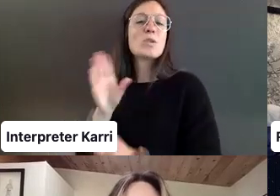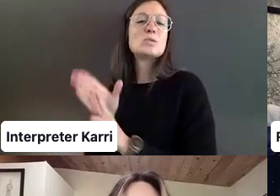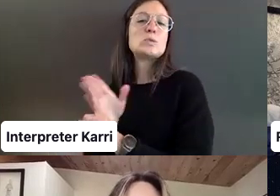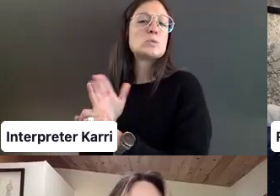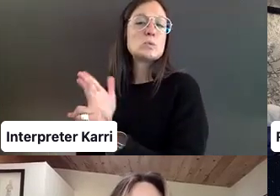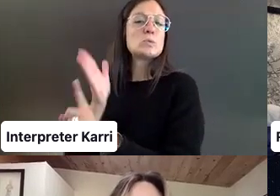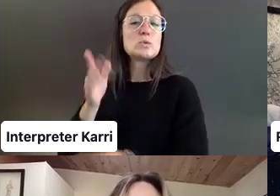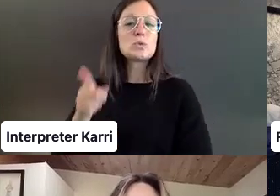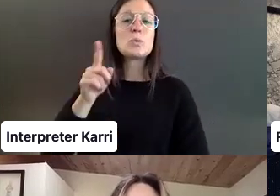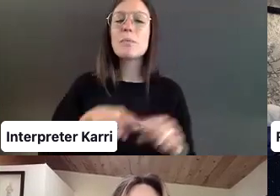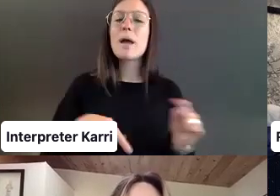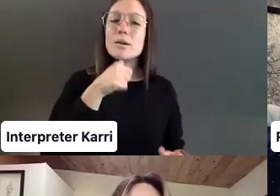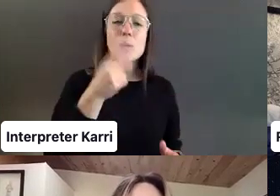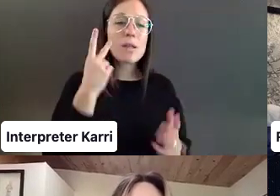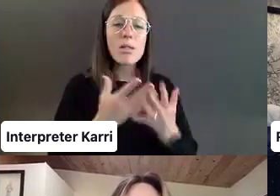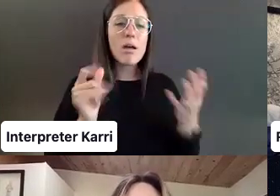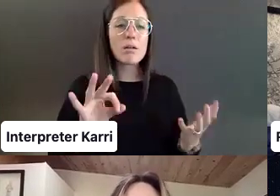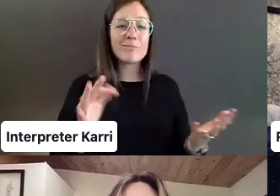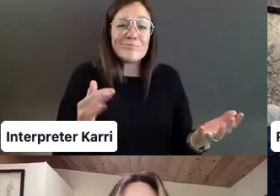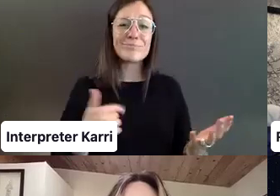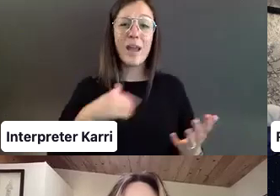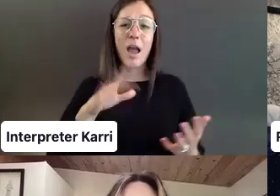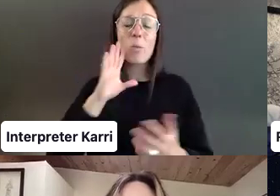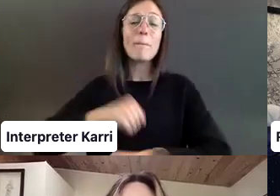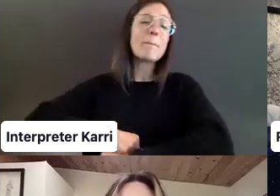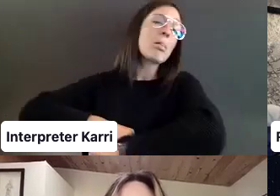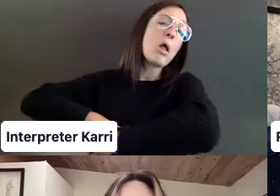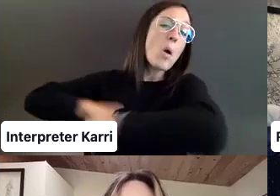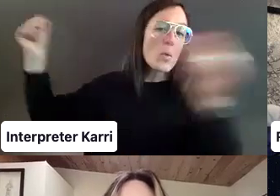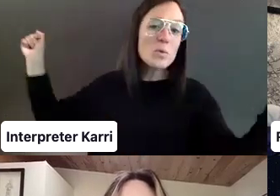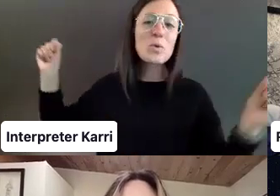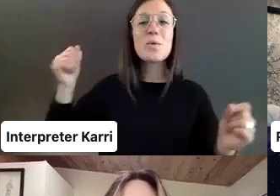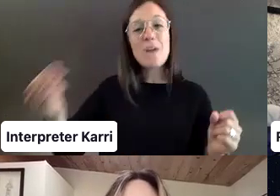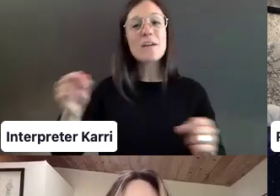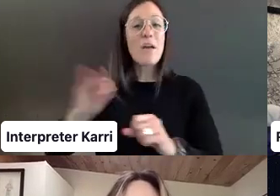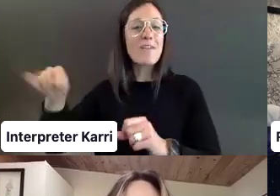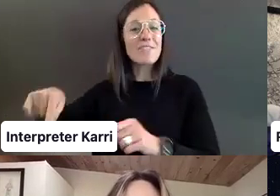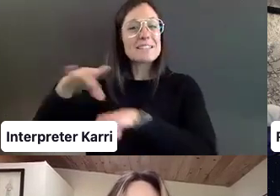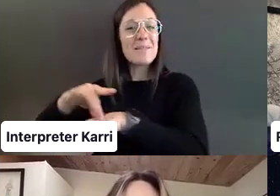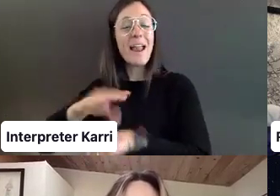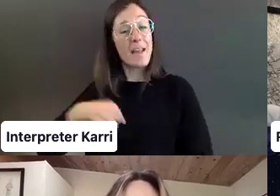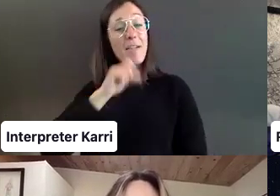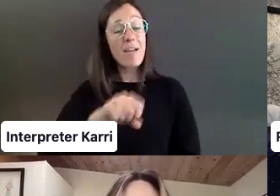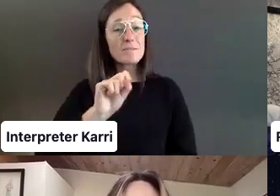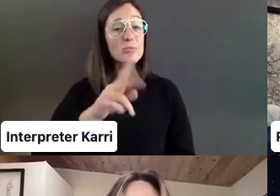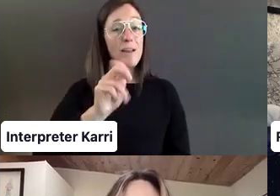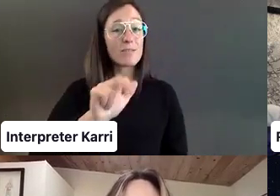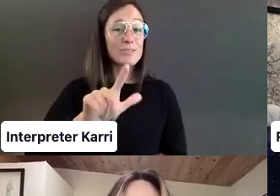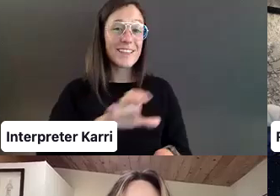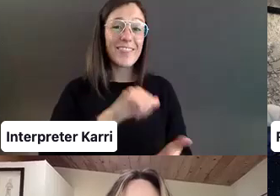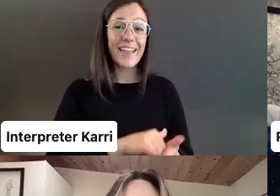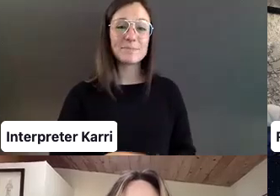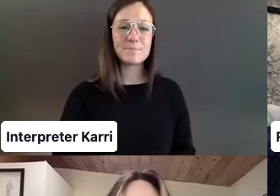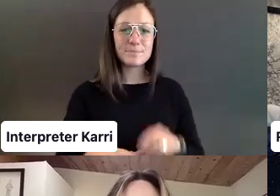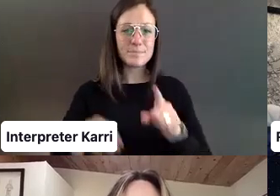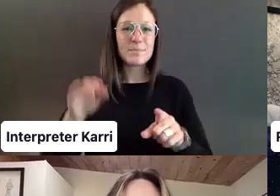don't see a lot of, I could blow you the fuck off this planet. And I love that Supernatural did that.